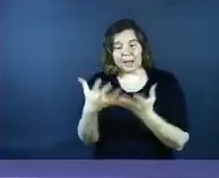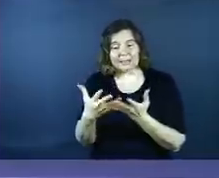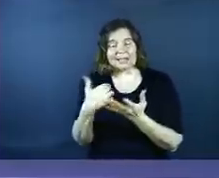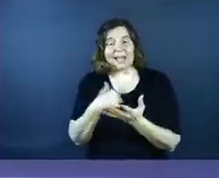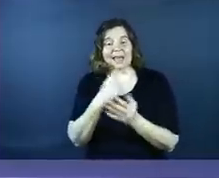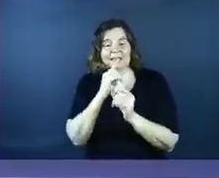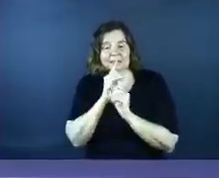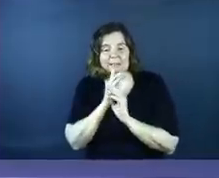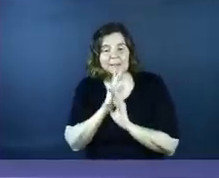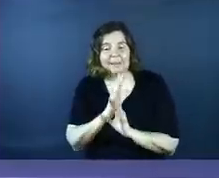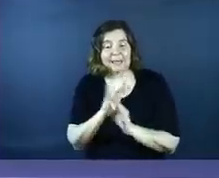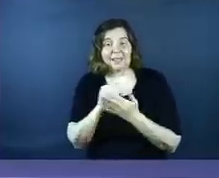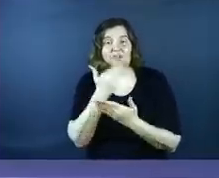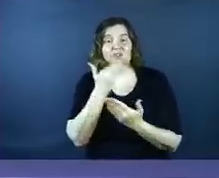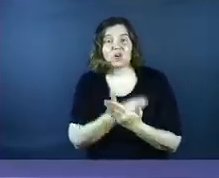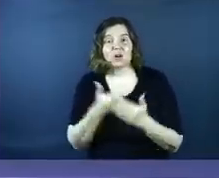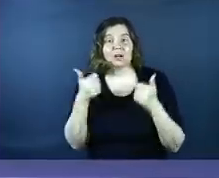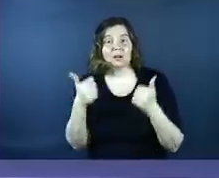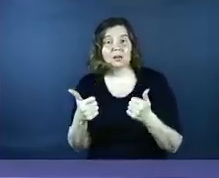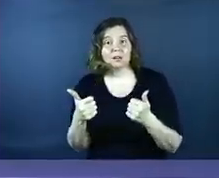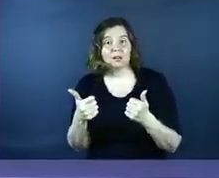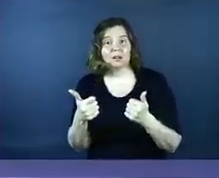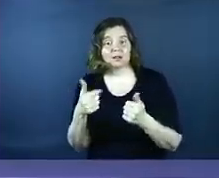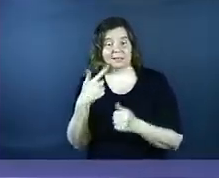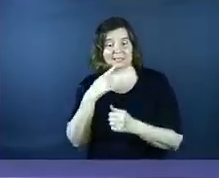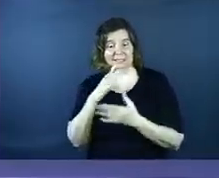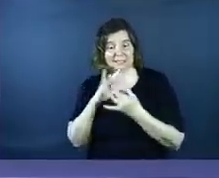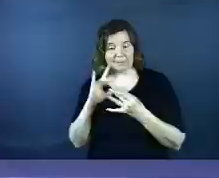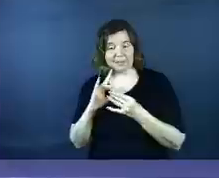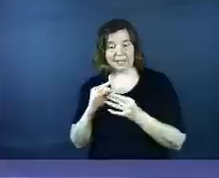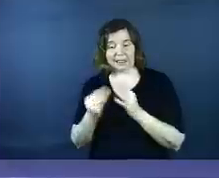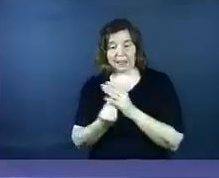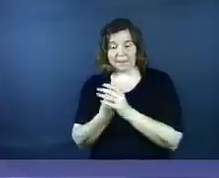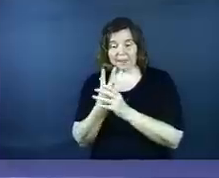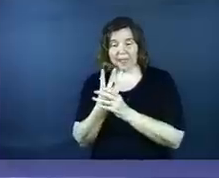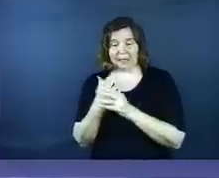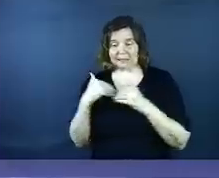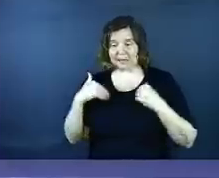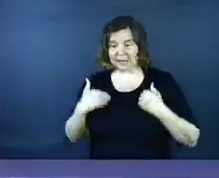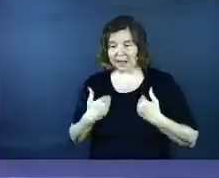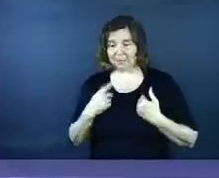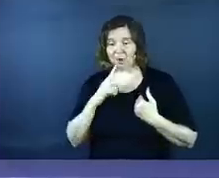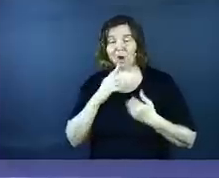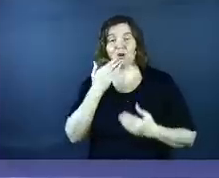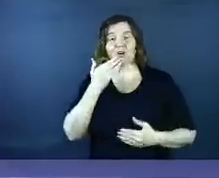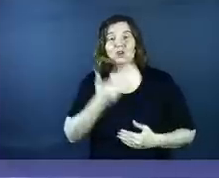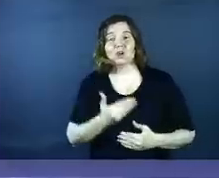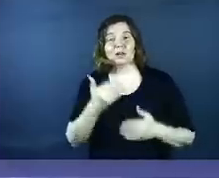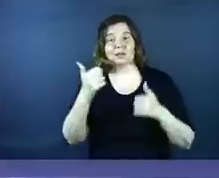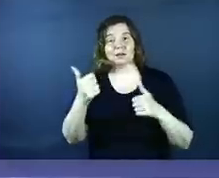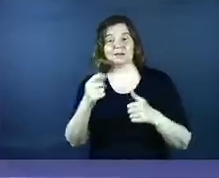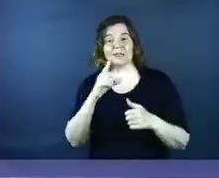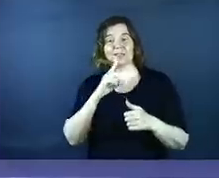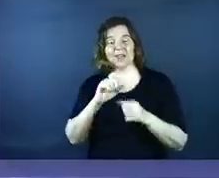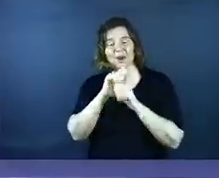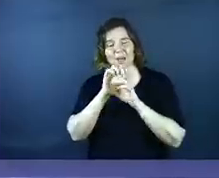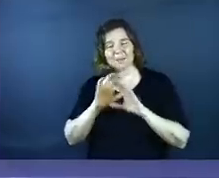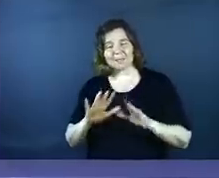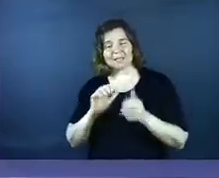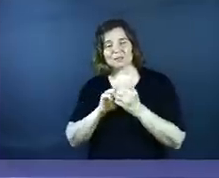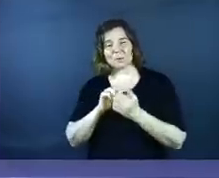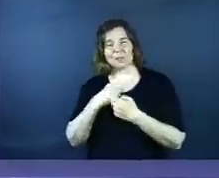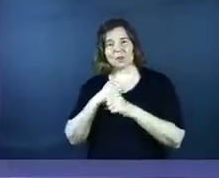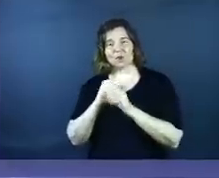he speaks that it is good. He speaks that plants and animals are good. They are at peace with